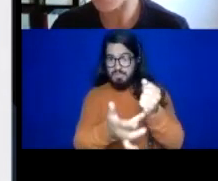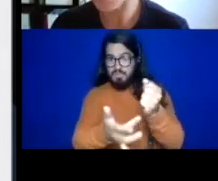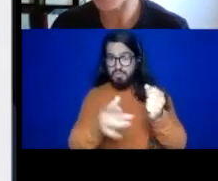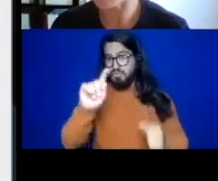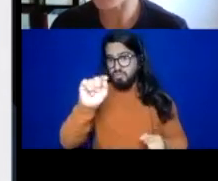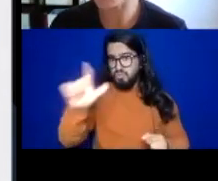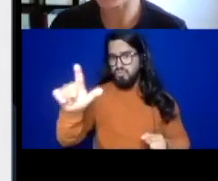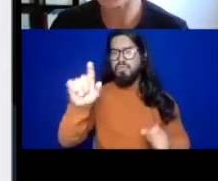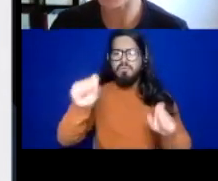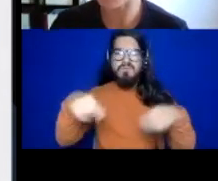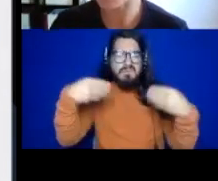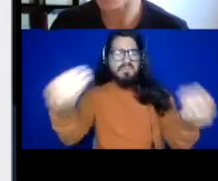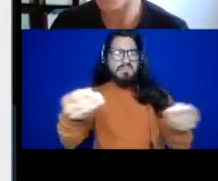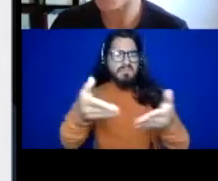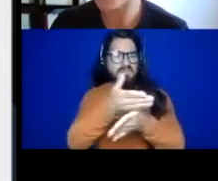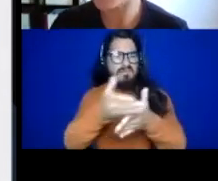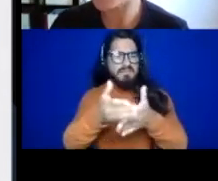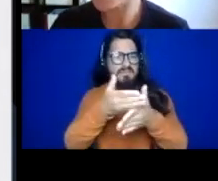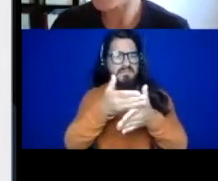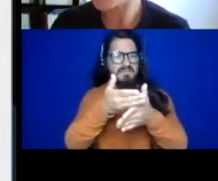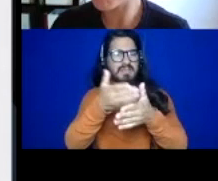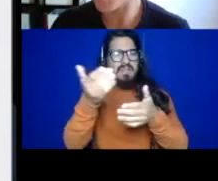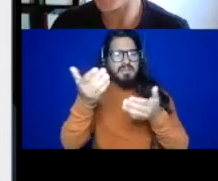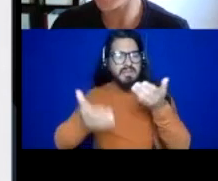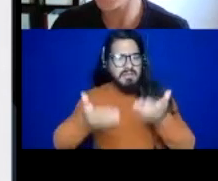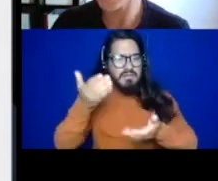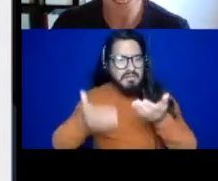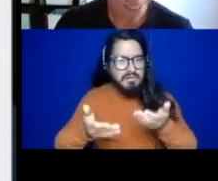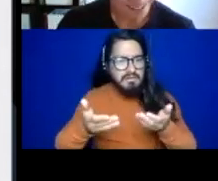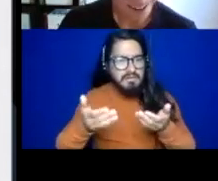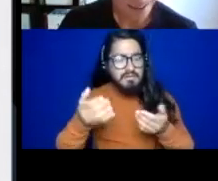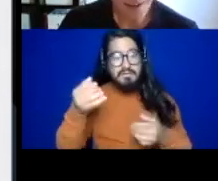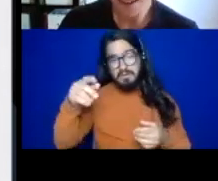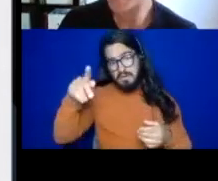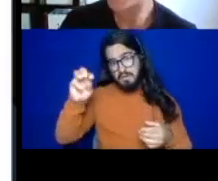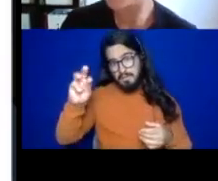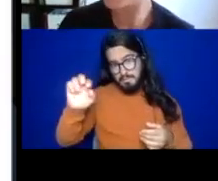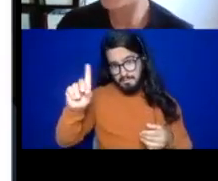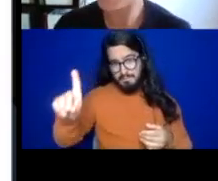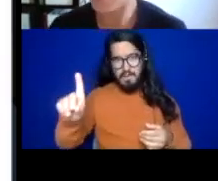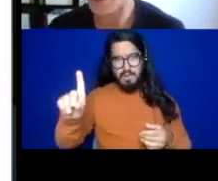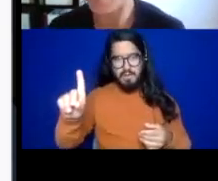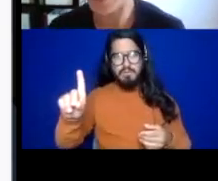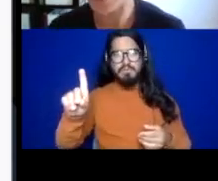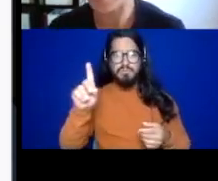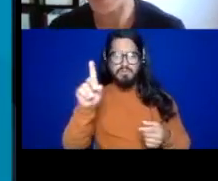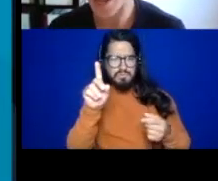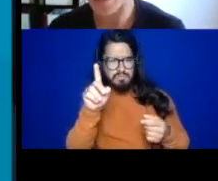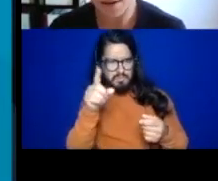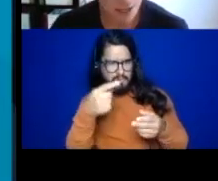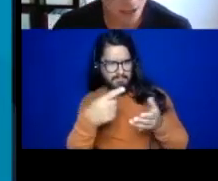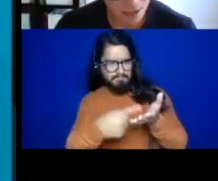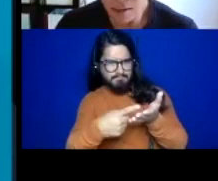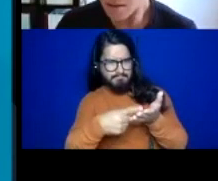It's have I been pwned or have I been owned or pawned? I'm going to load it here and put it in the